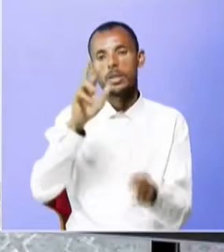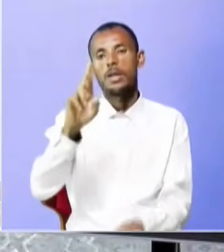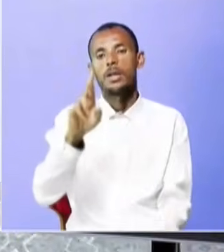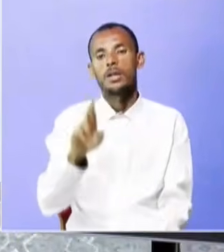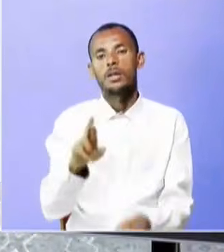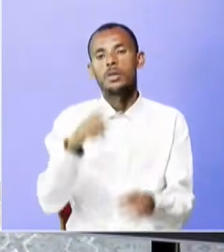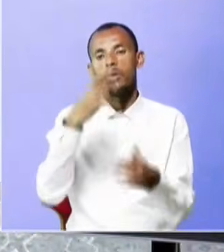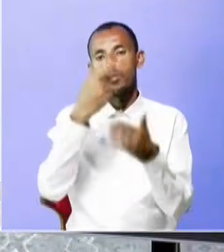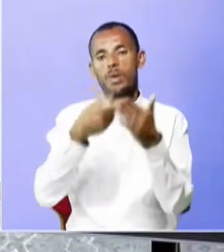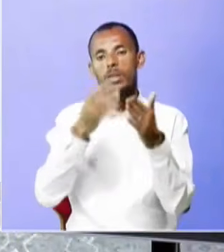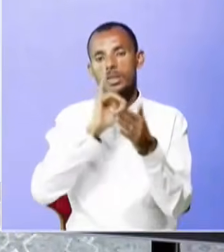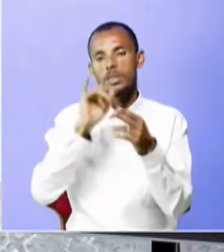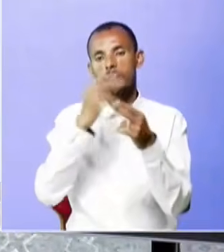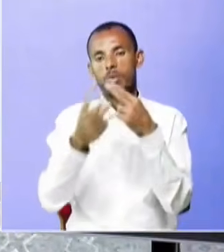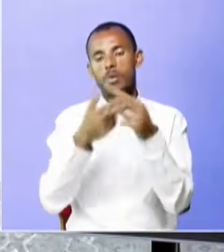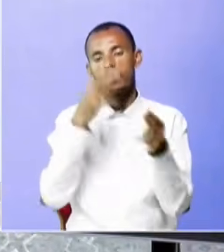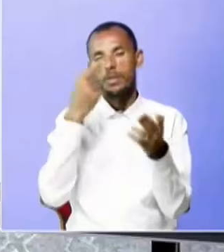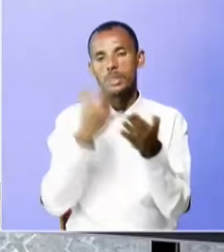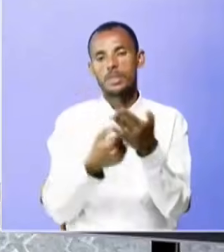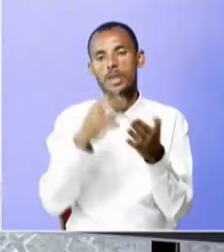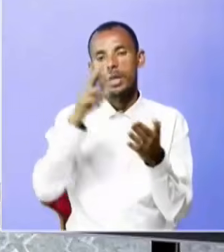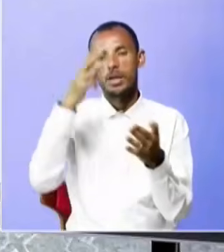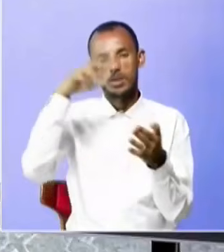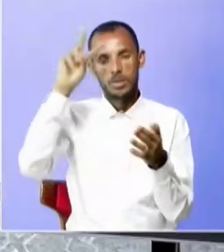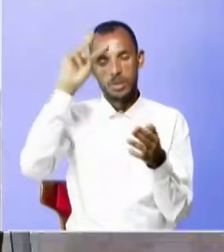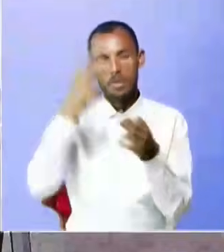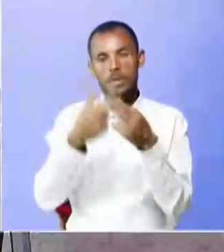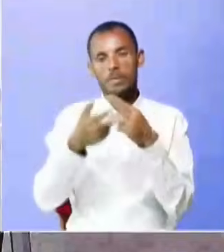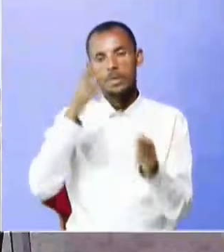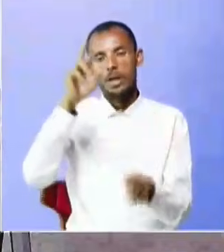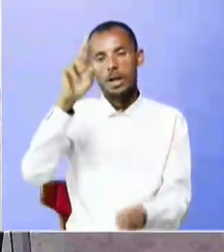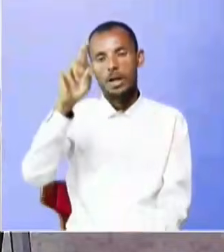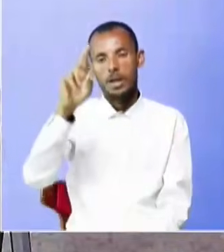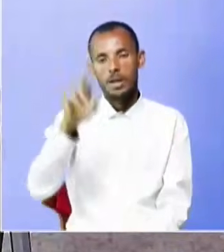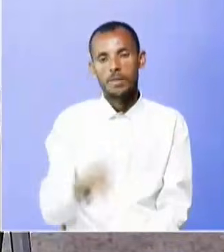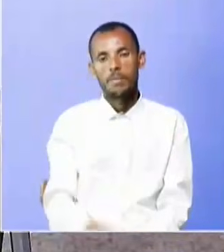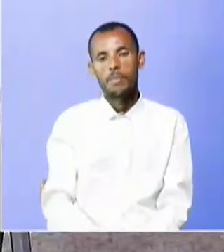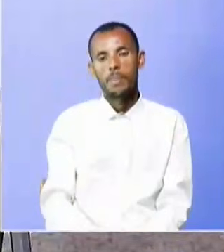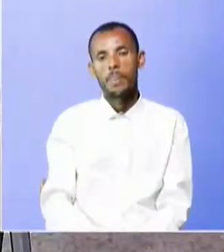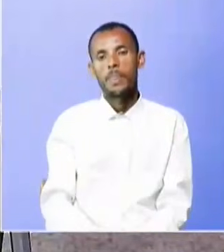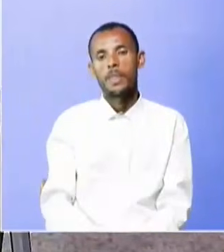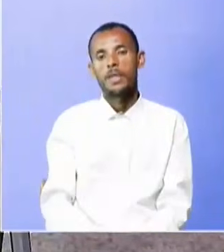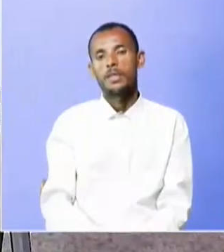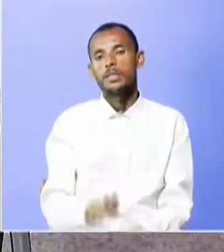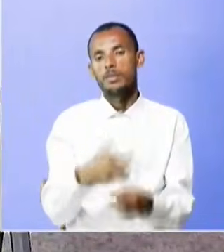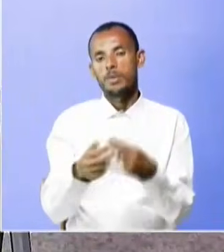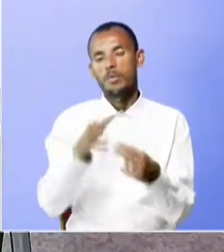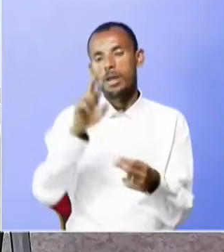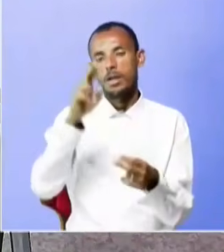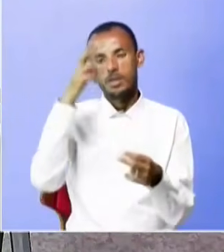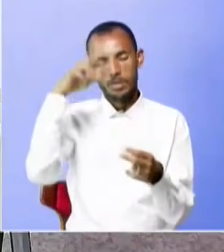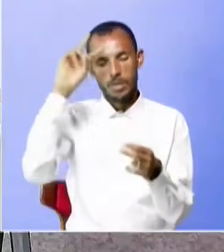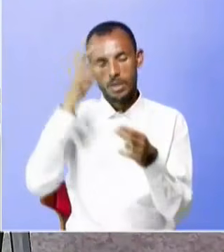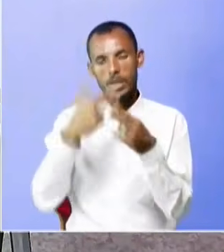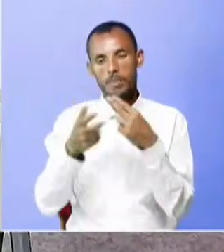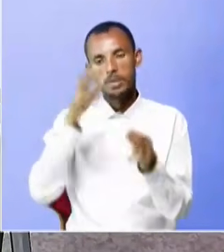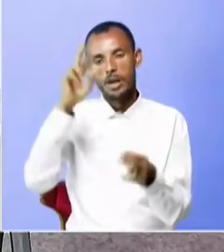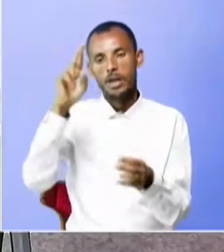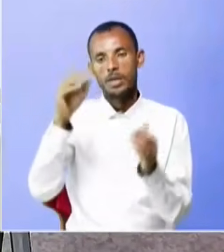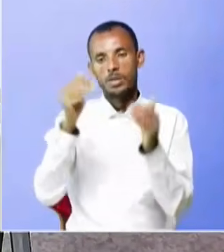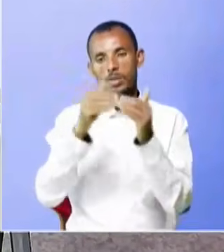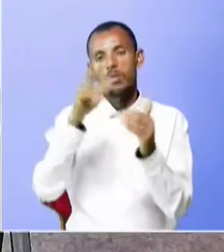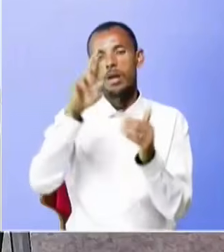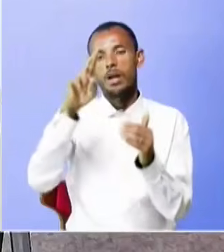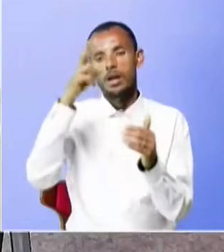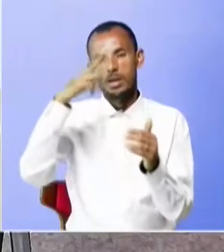What is the product of r squared and r? The product of r squared and r is r